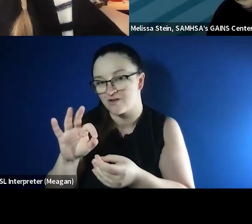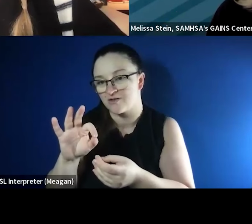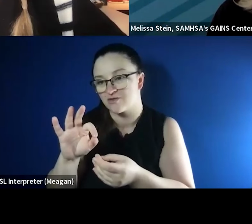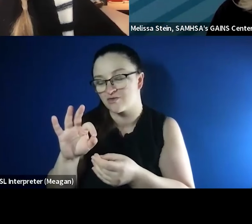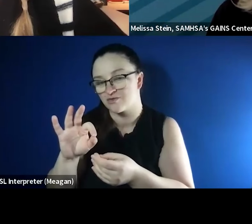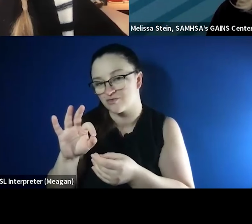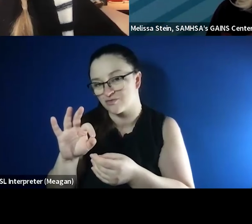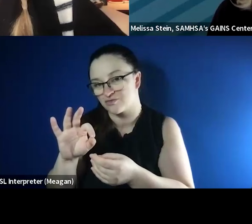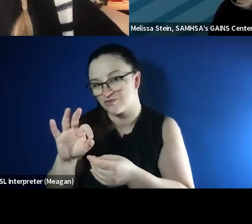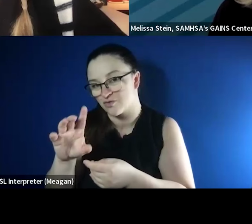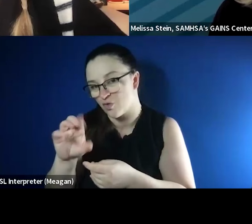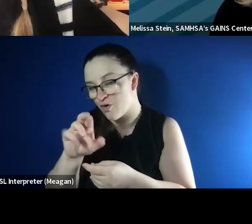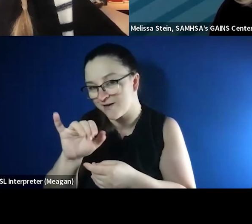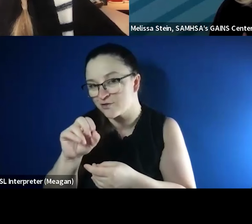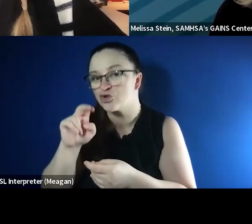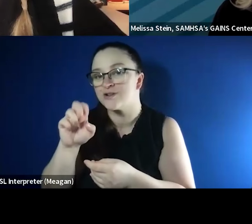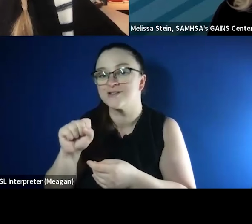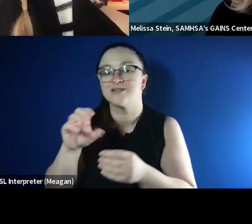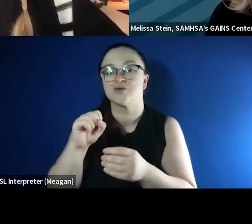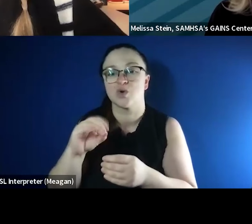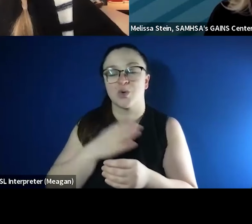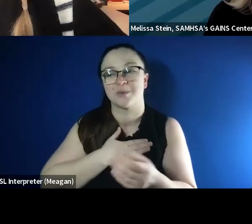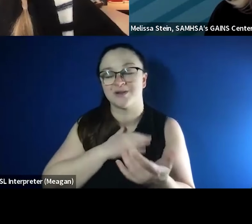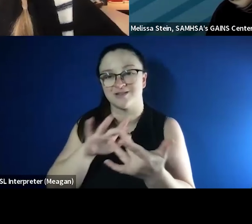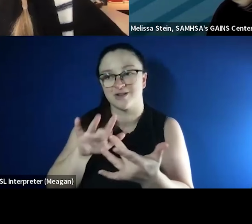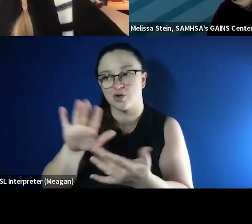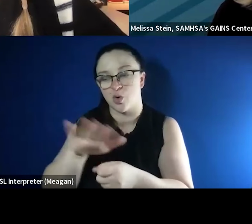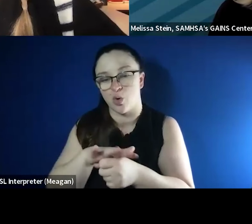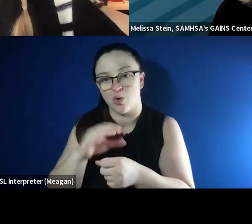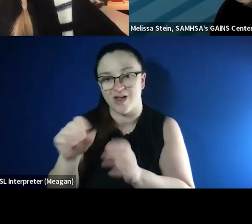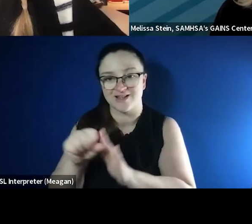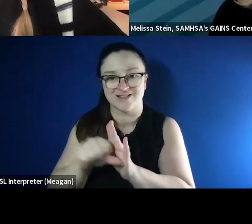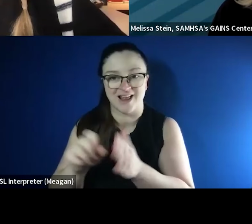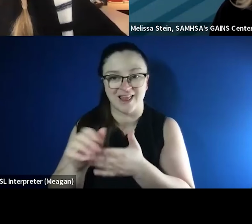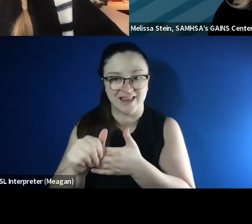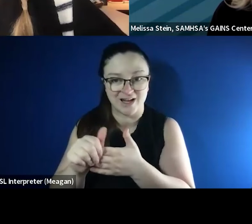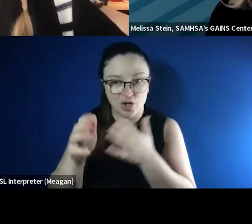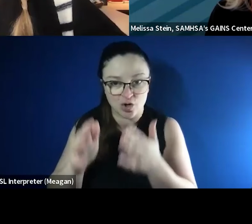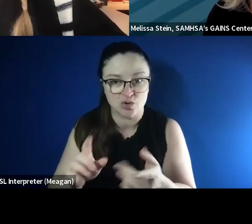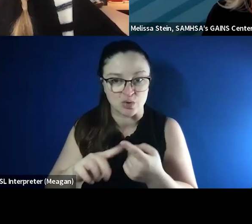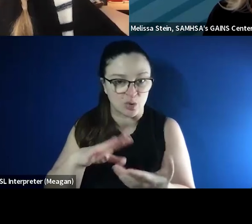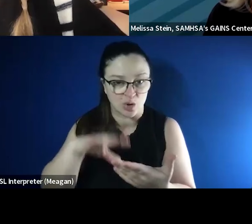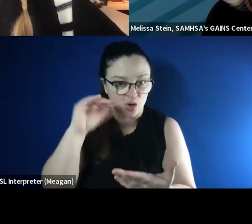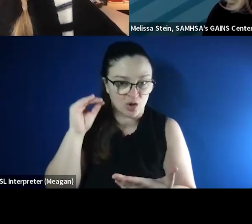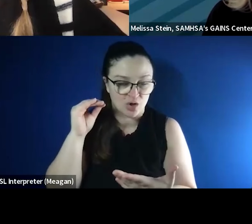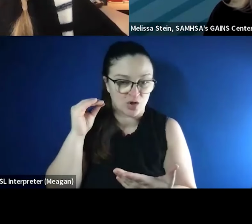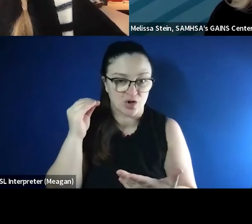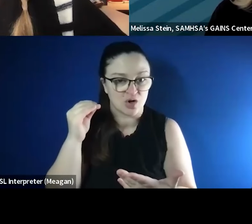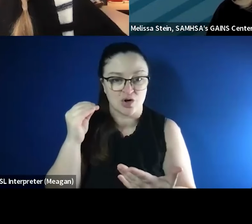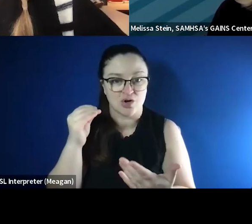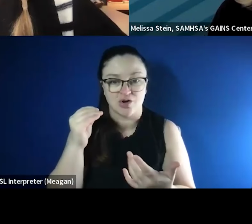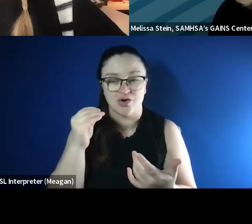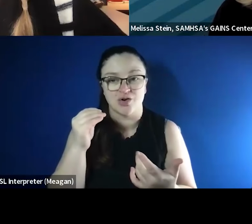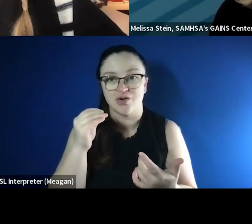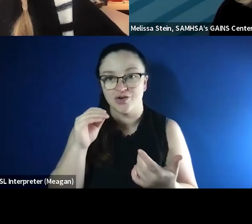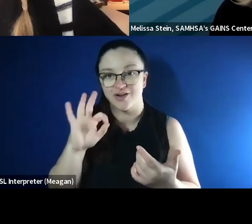So once again, you'll want to reach out to your local and state leaders to learn. One, has